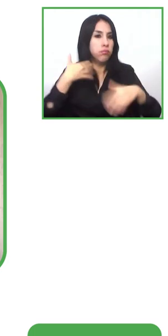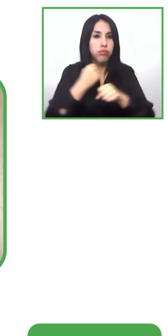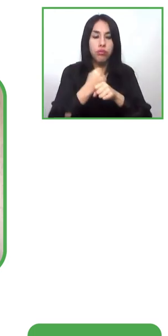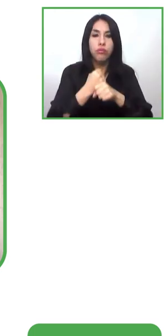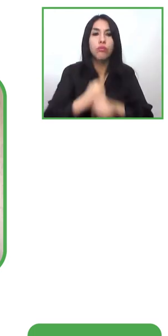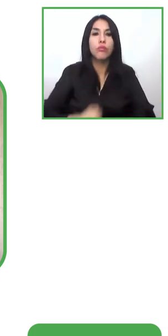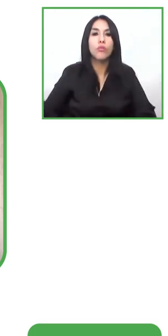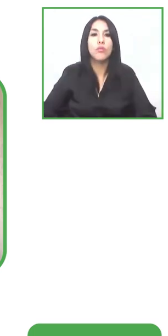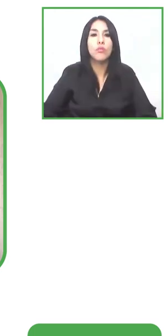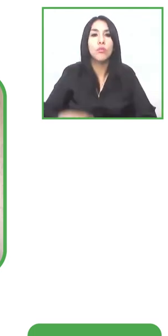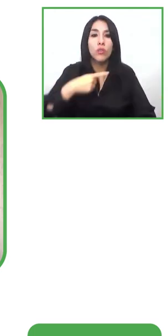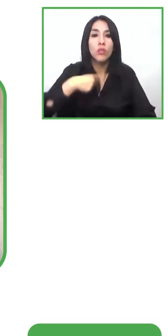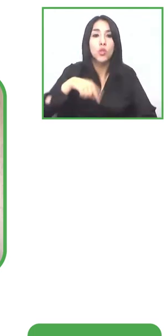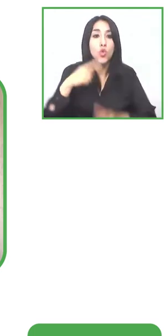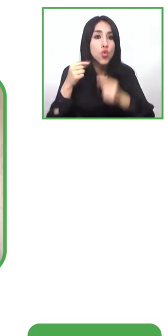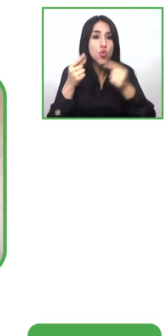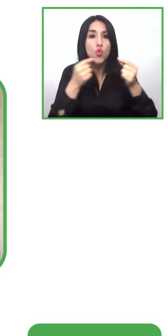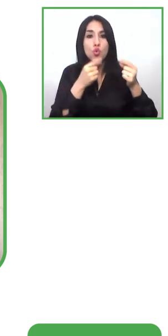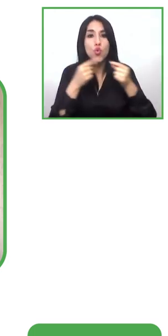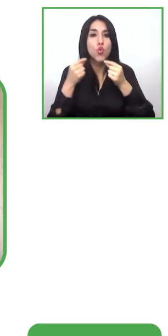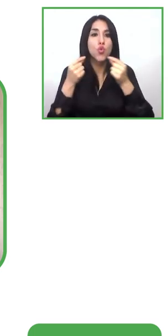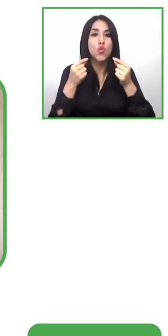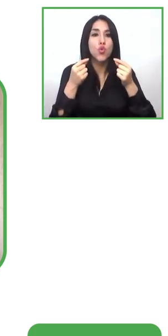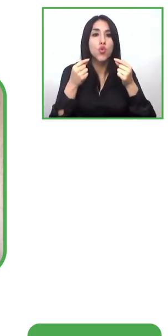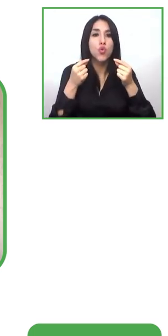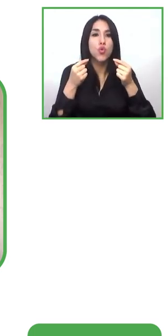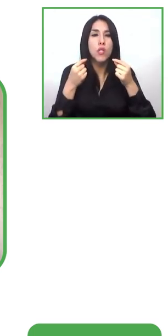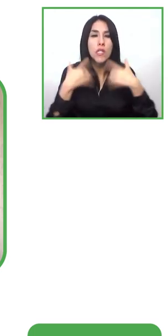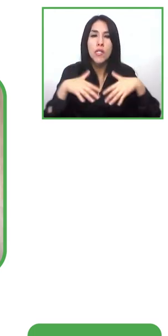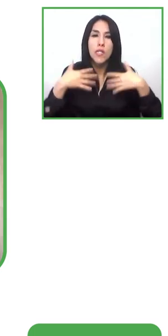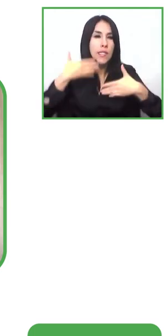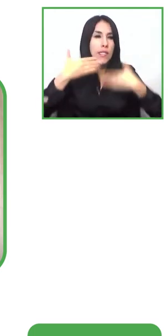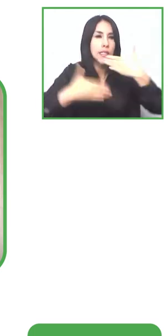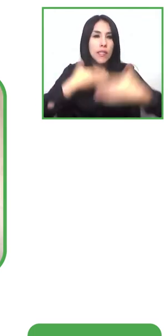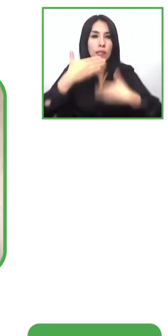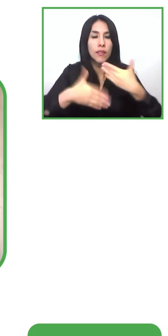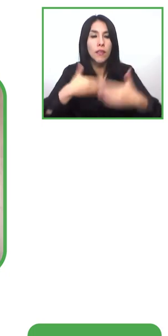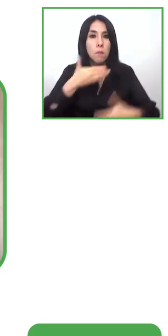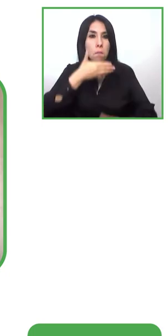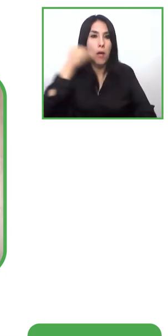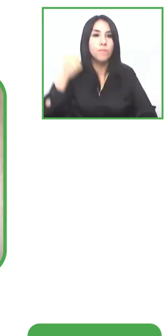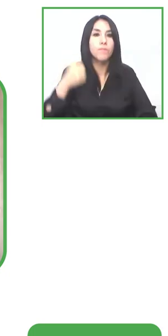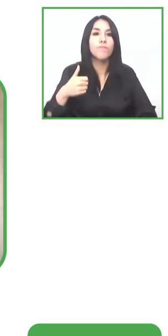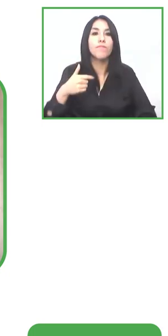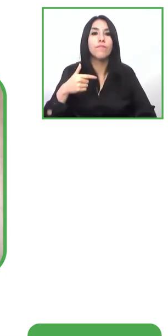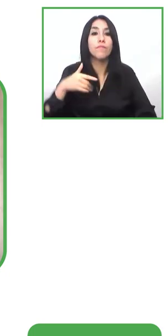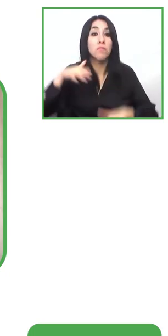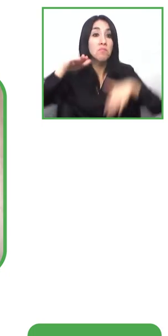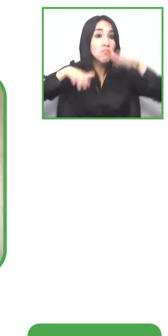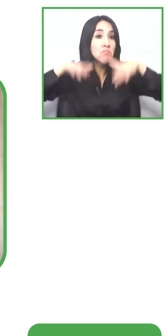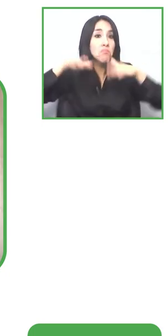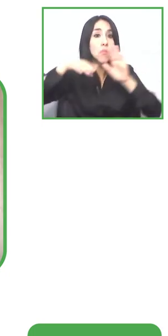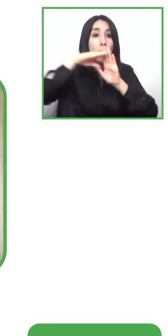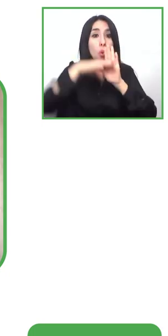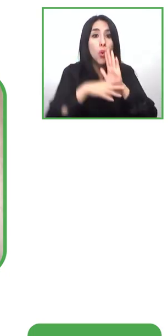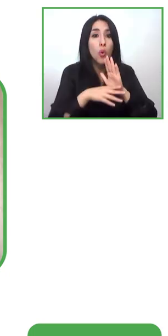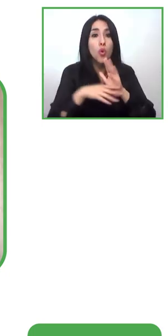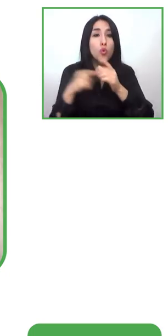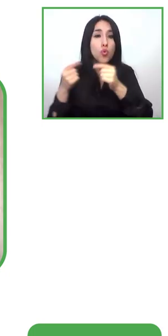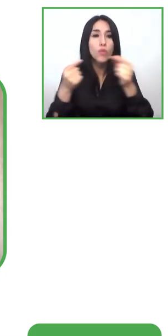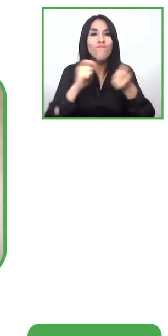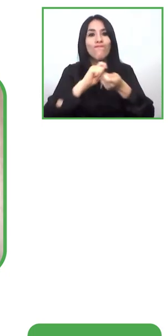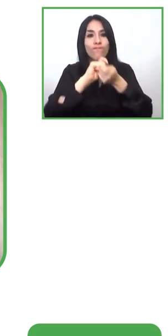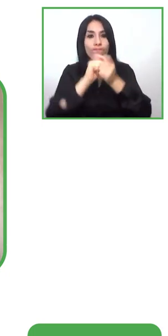2017, 2018 to having partnership locations at cafes where our staff were working. So we've been impacted on multiple sides.